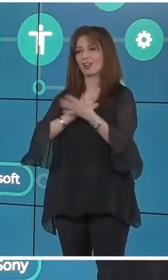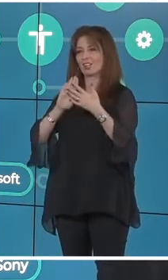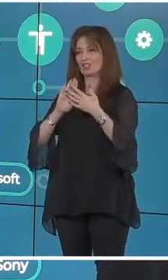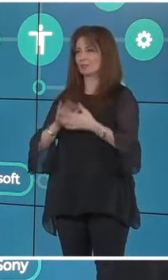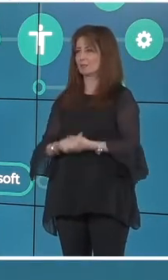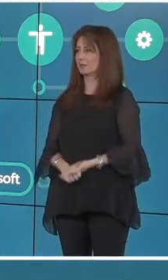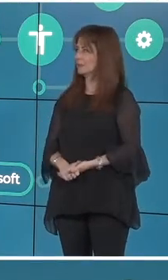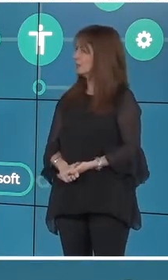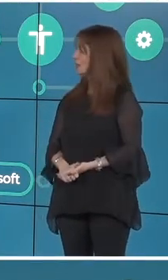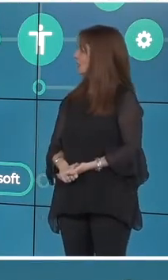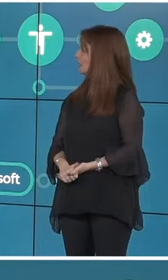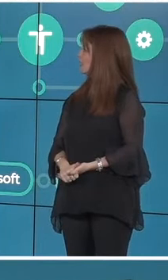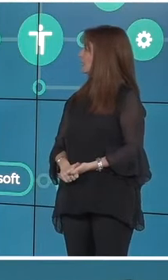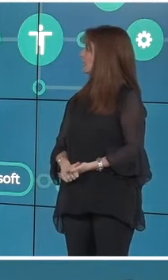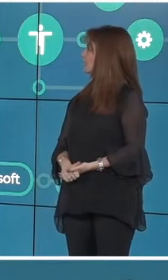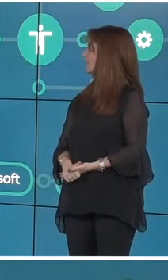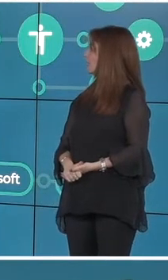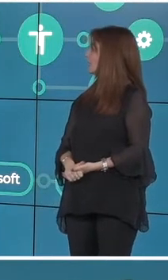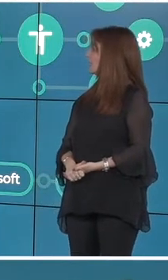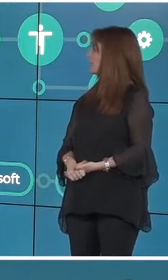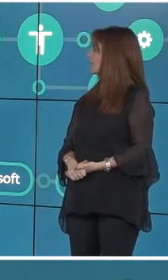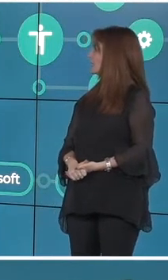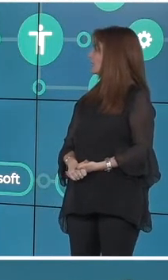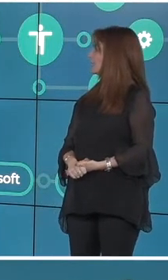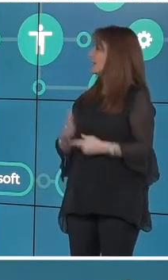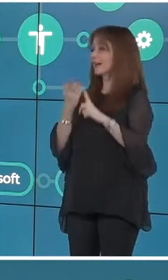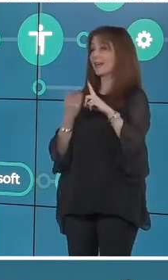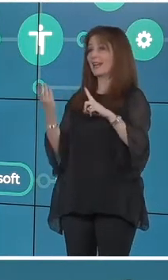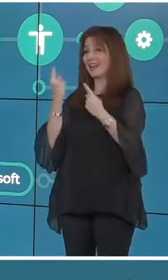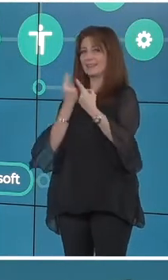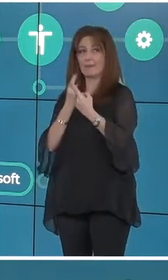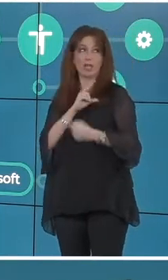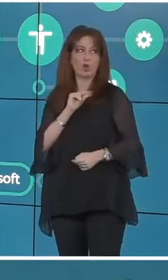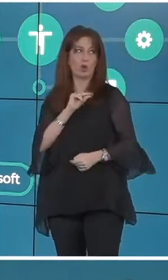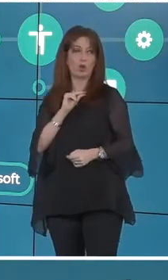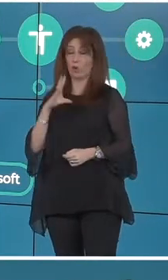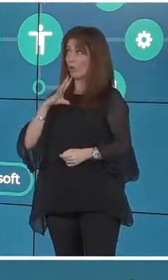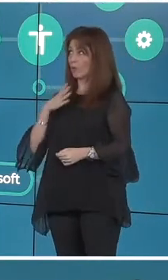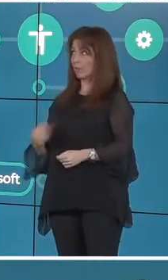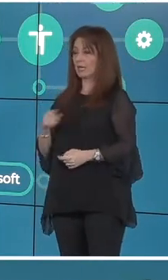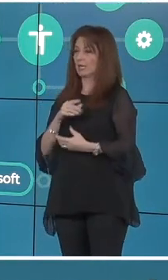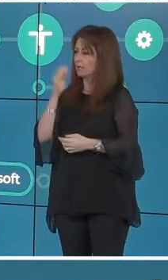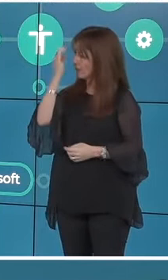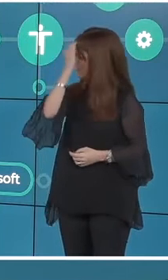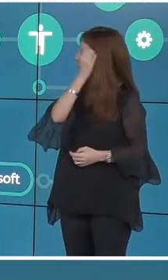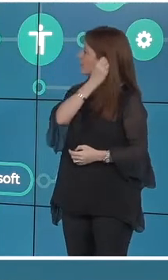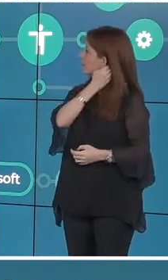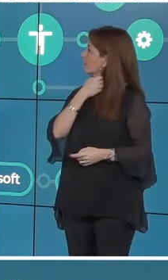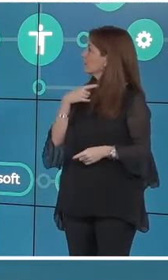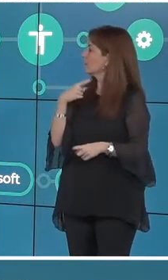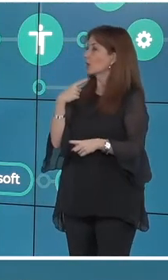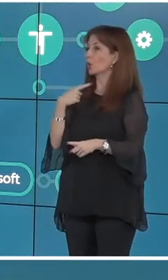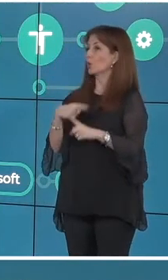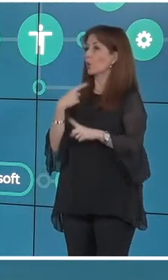Can I plug something while I'm up here? You already did. No. But hey, just real quick, if anyone wants an excuse to